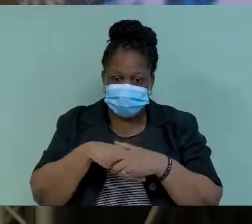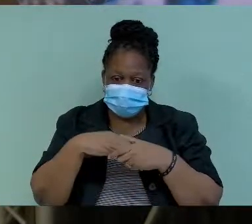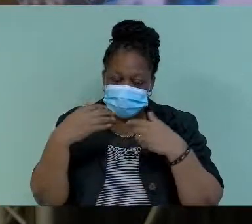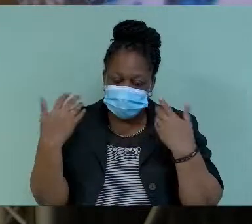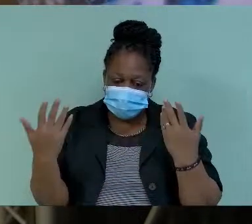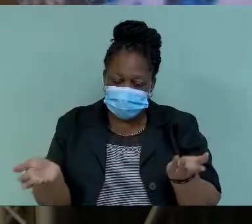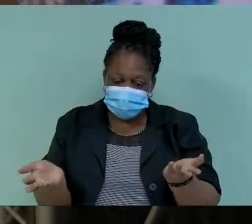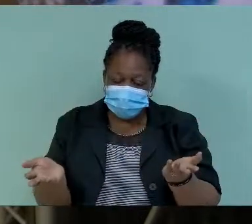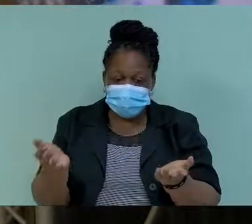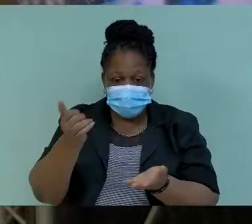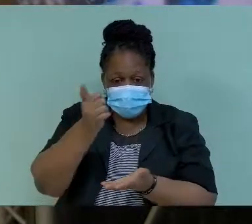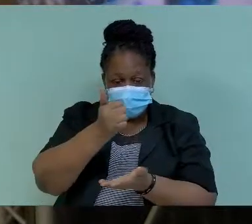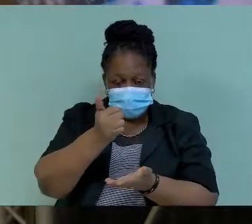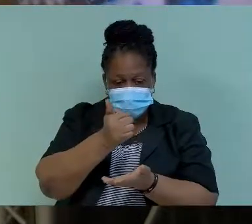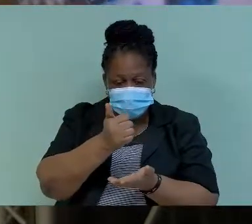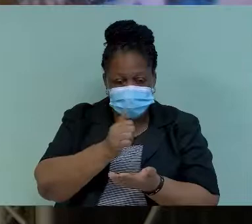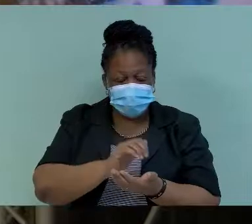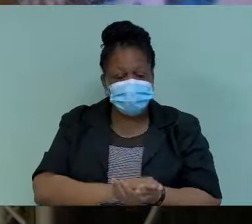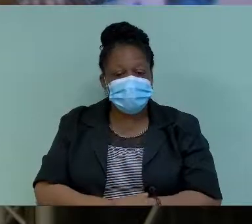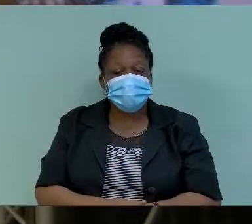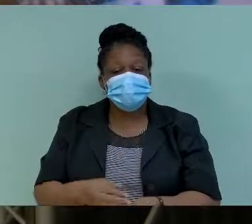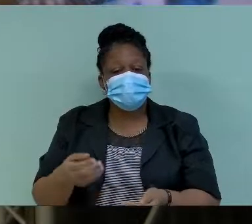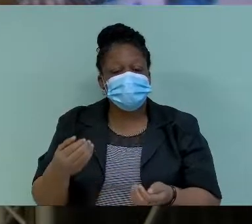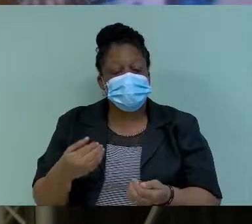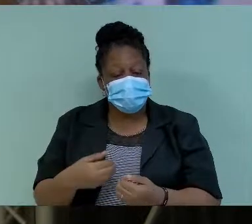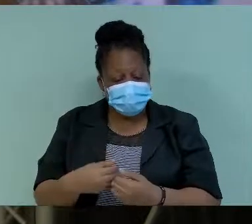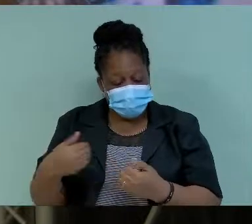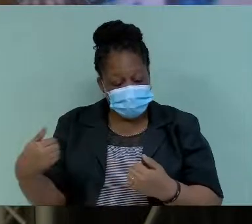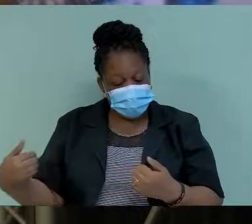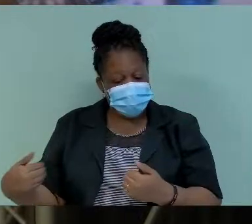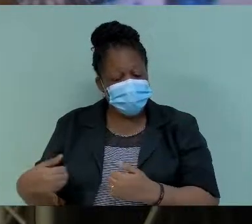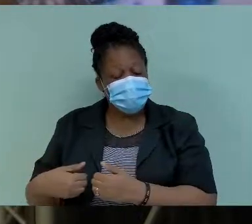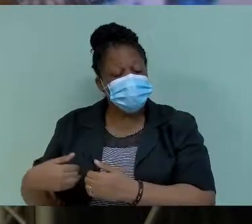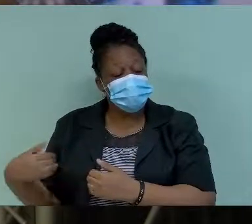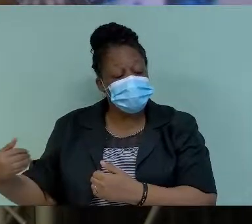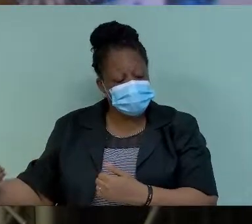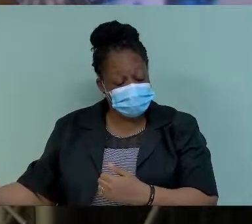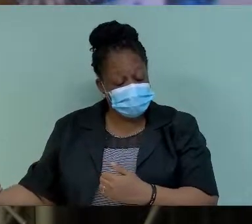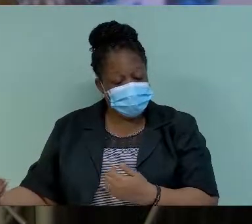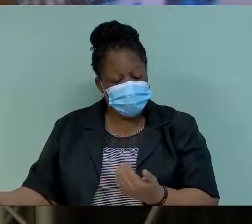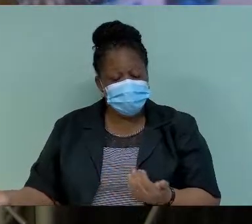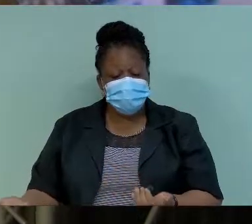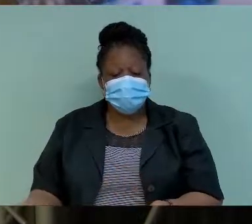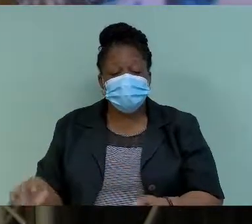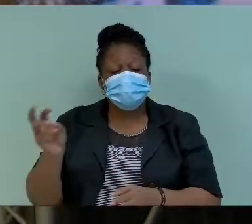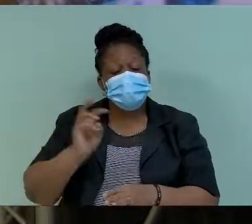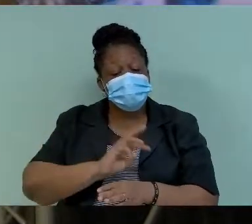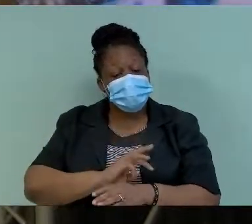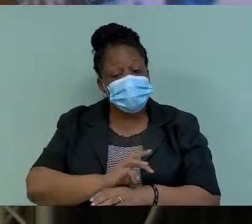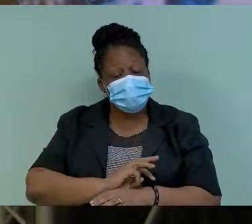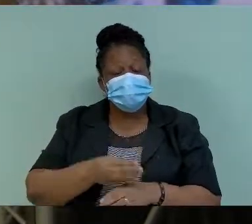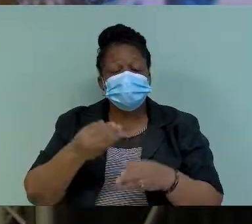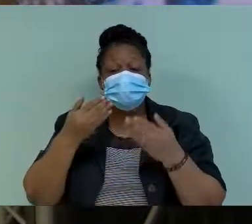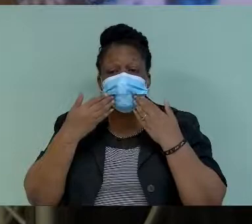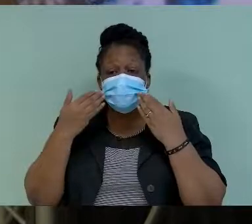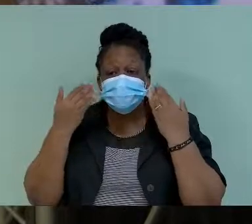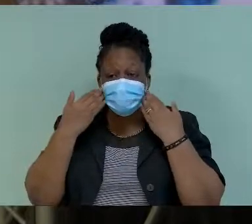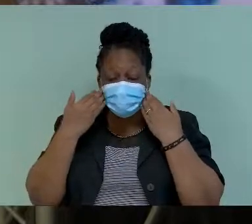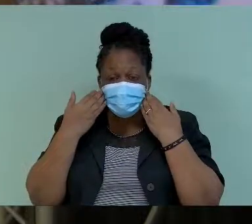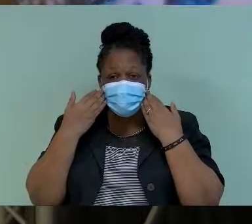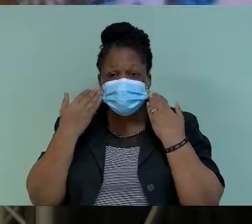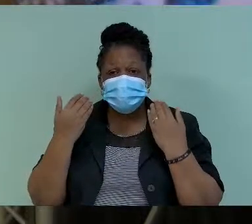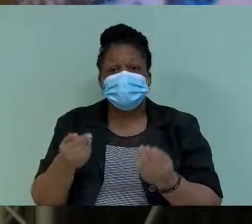exit, the observance of social and physical distancing, the wearing of your